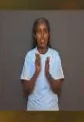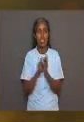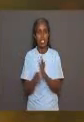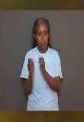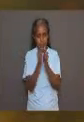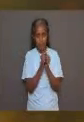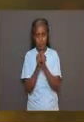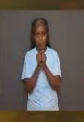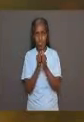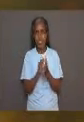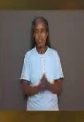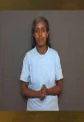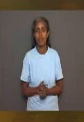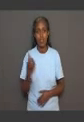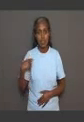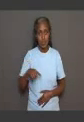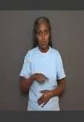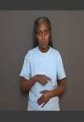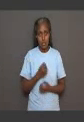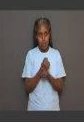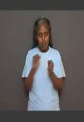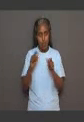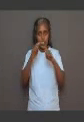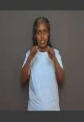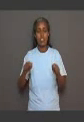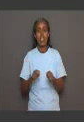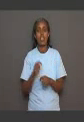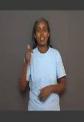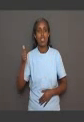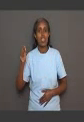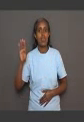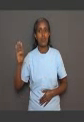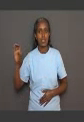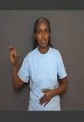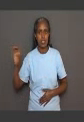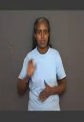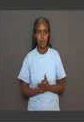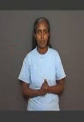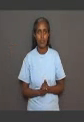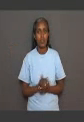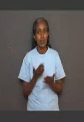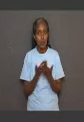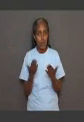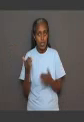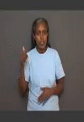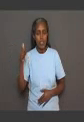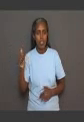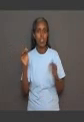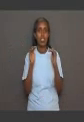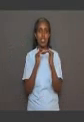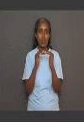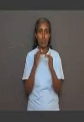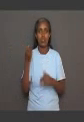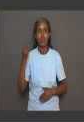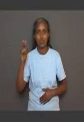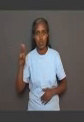look at an example together. We will solve triangle ABC, where